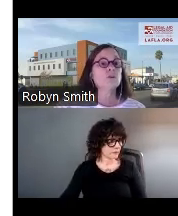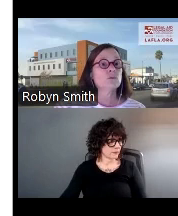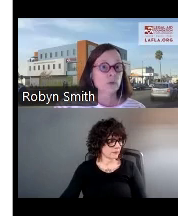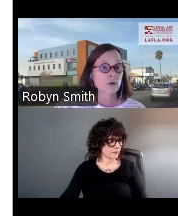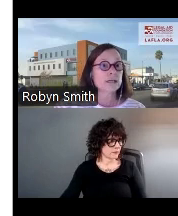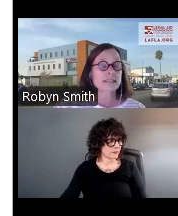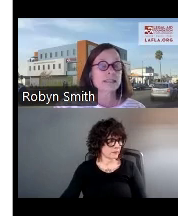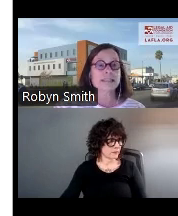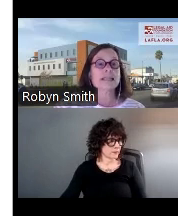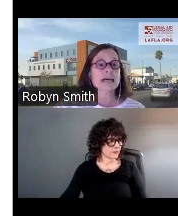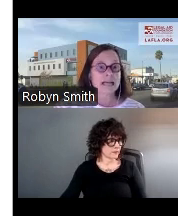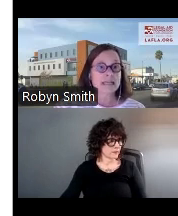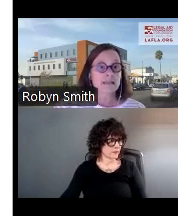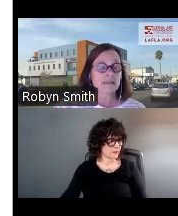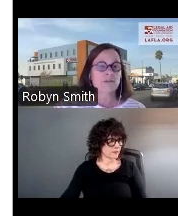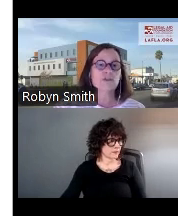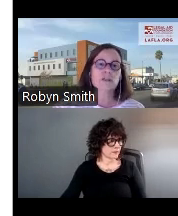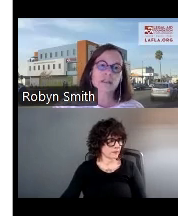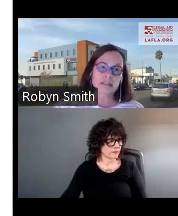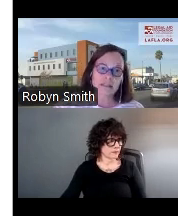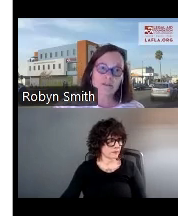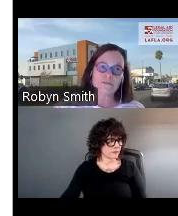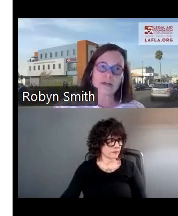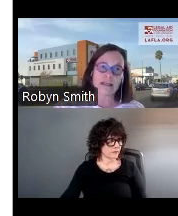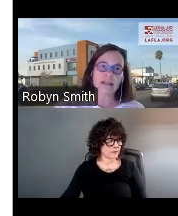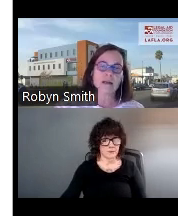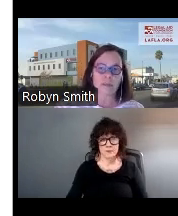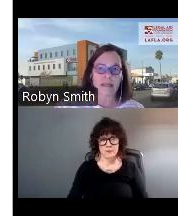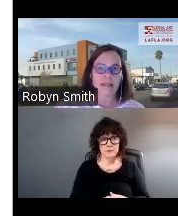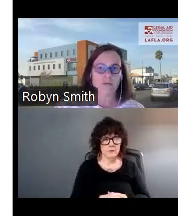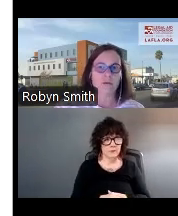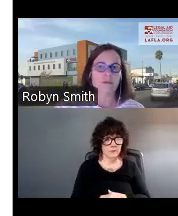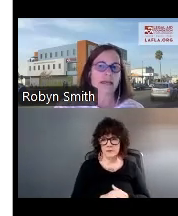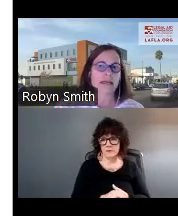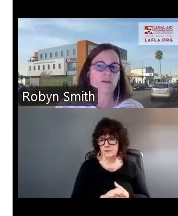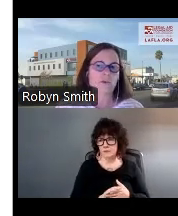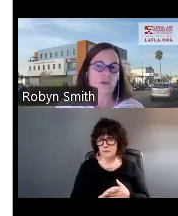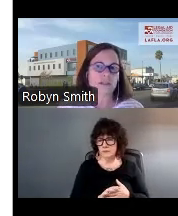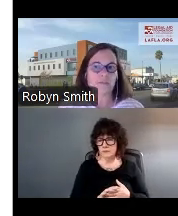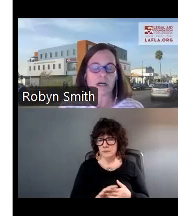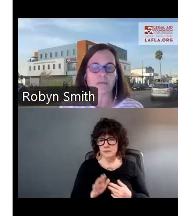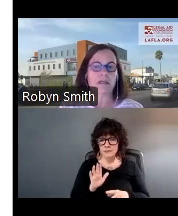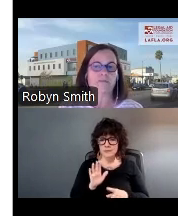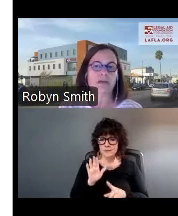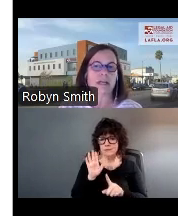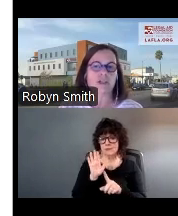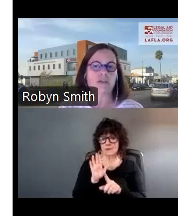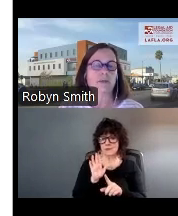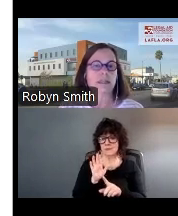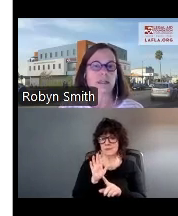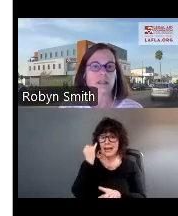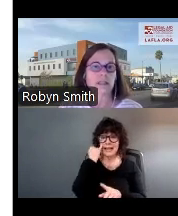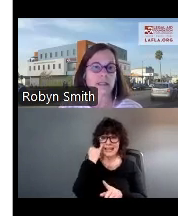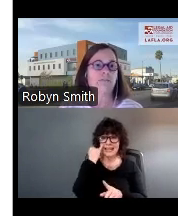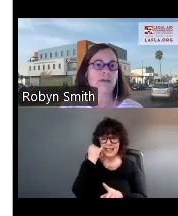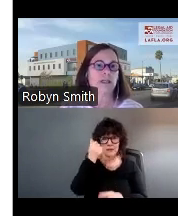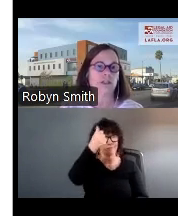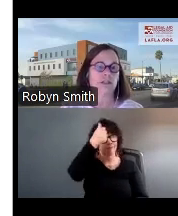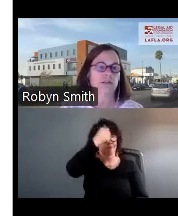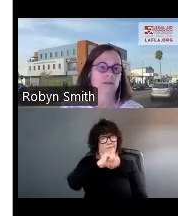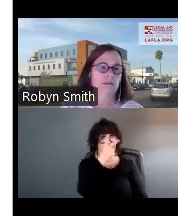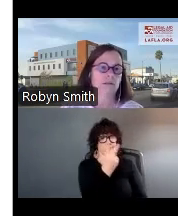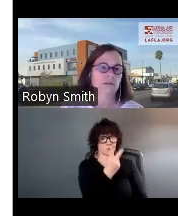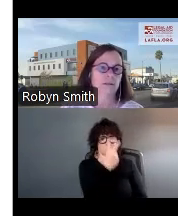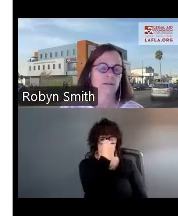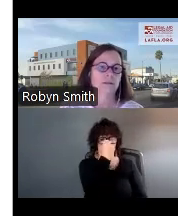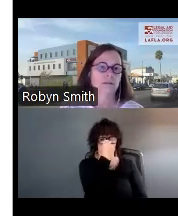If your request is denied, you should consider filing a complaint with the California Department of Financial Protection and